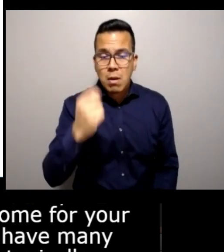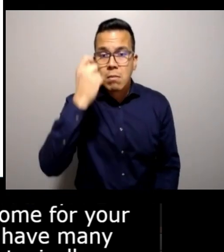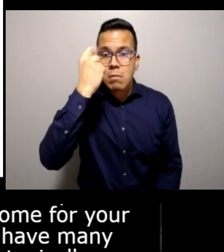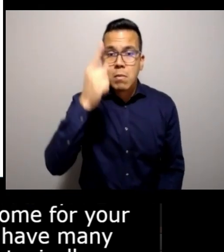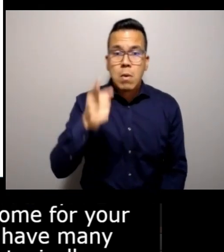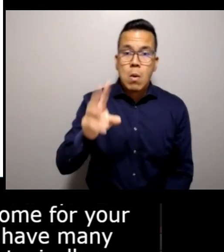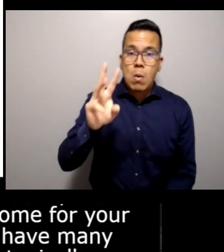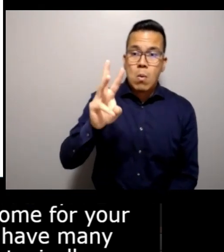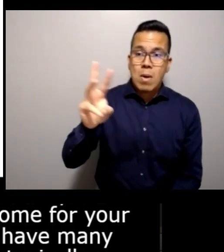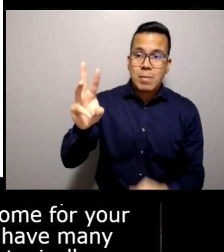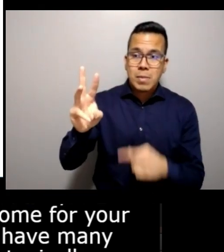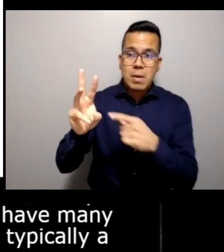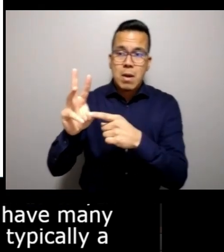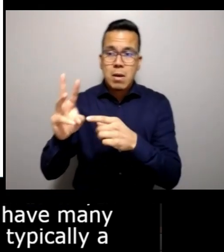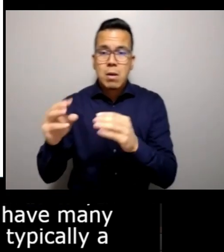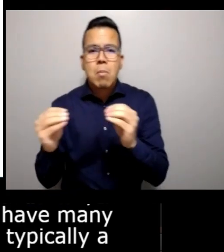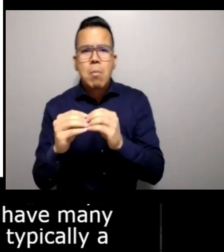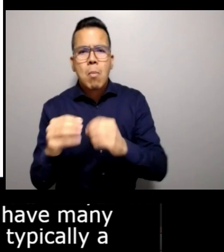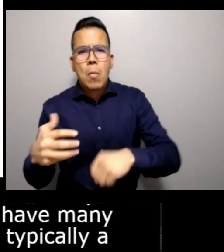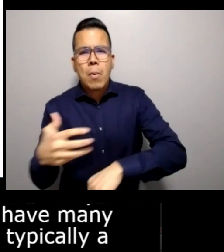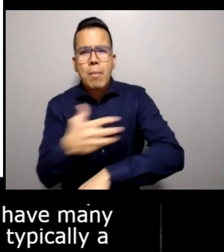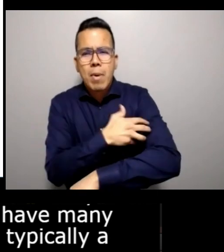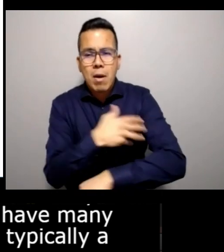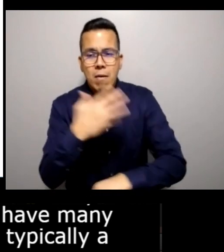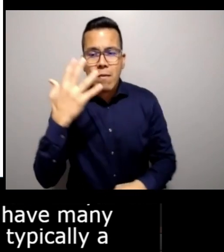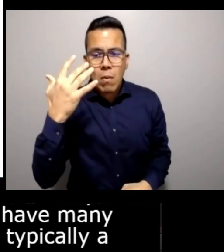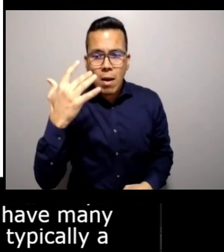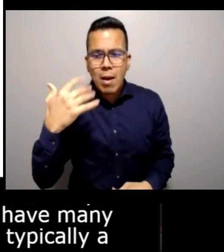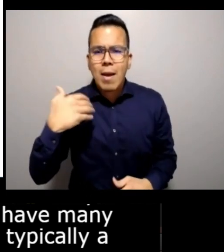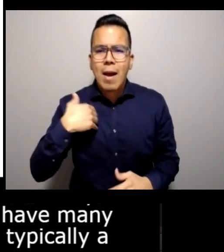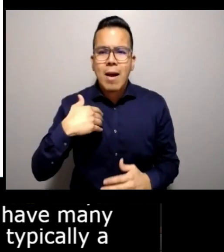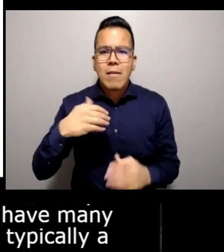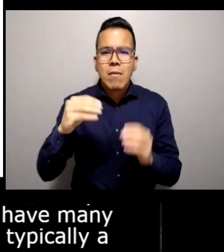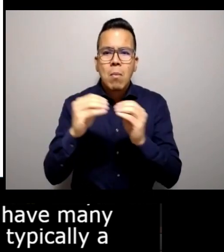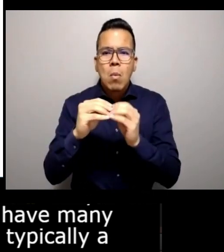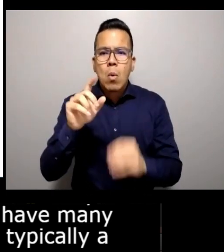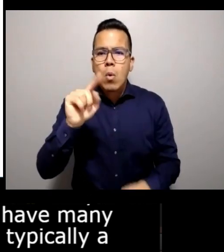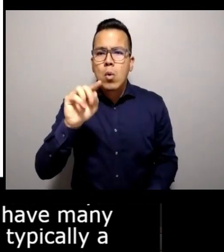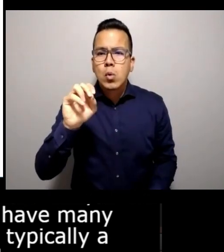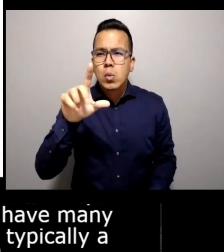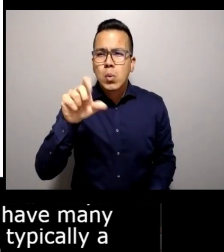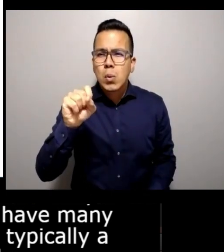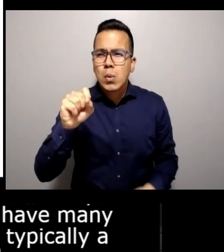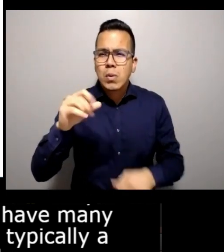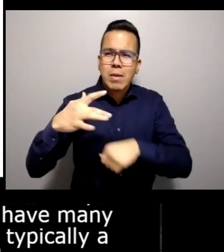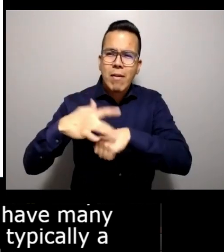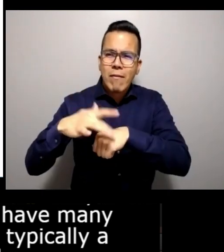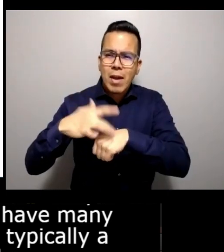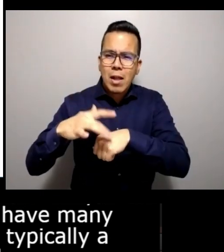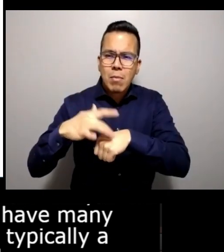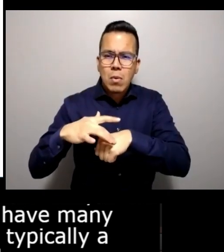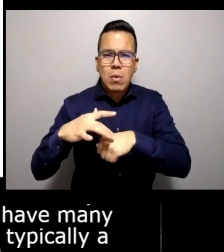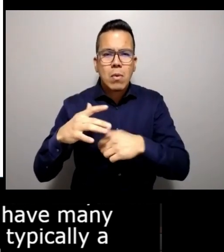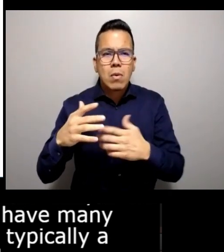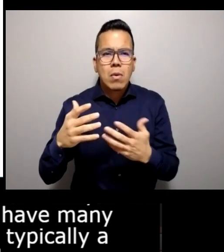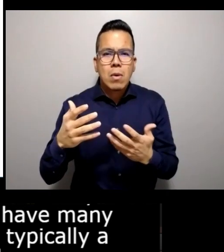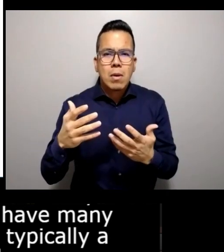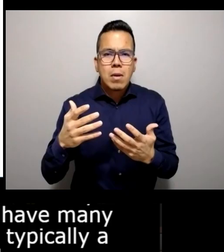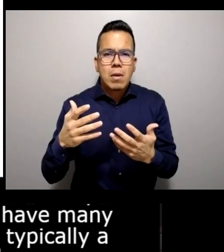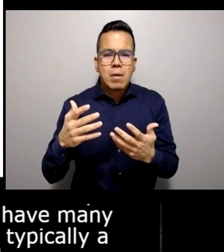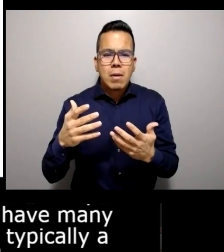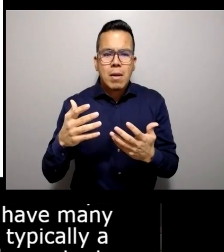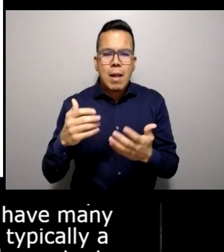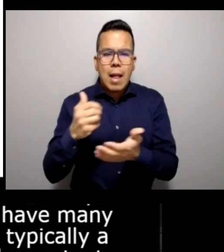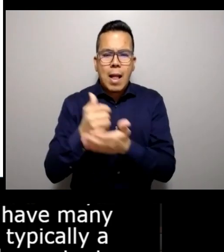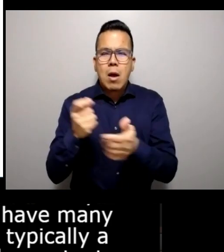have more tools available to make content accessible, and social